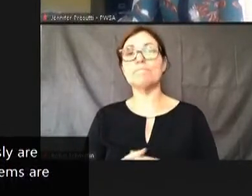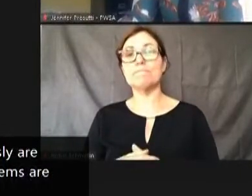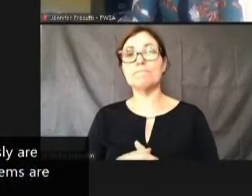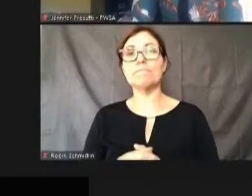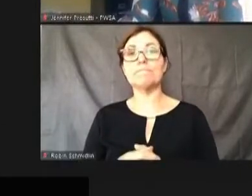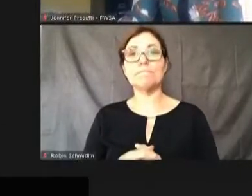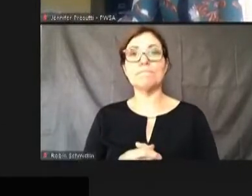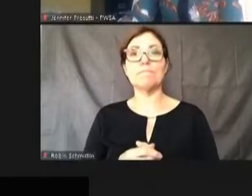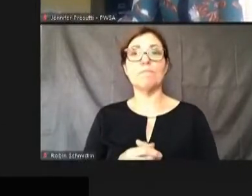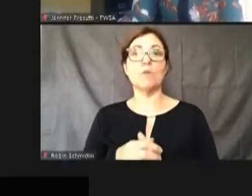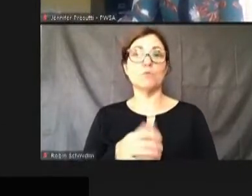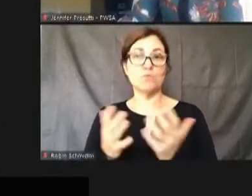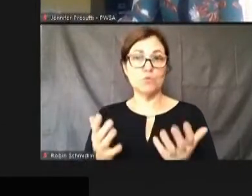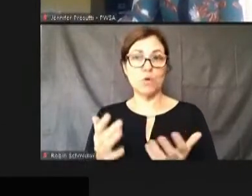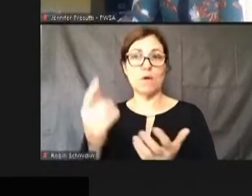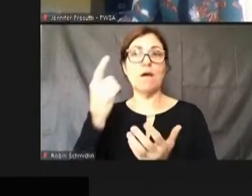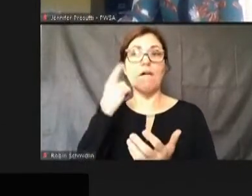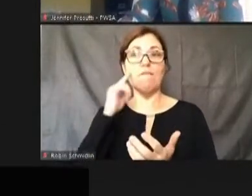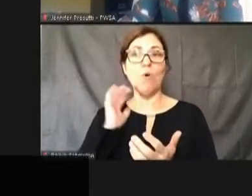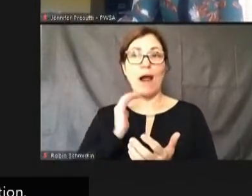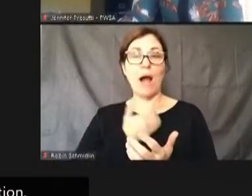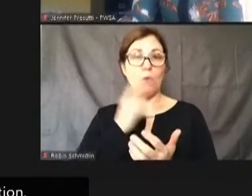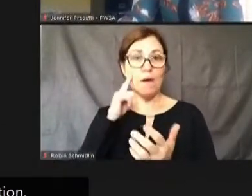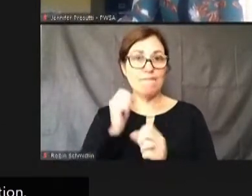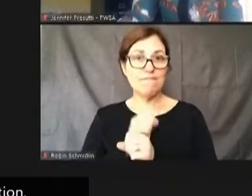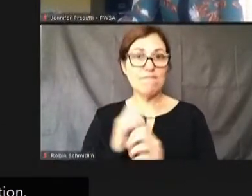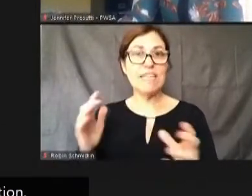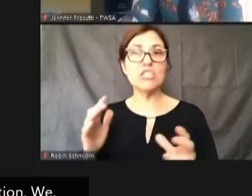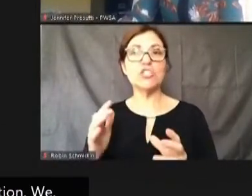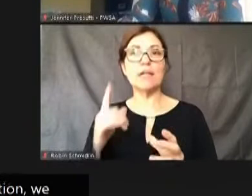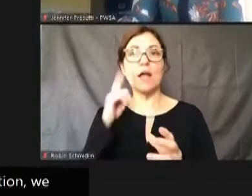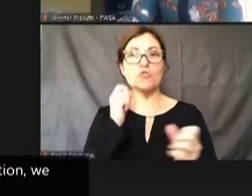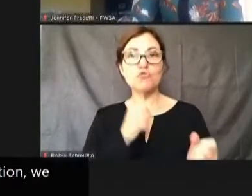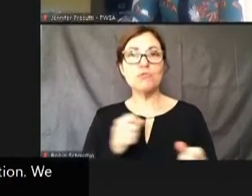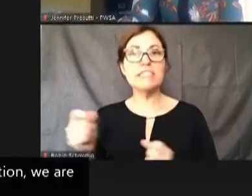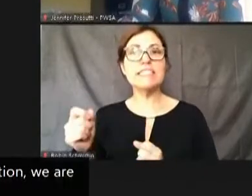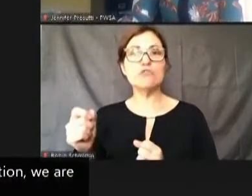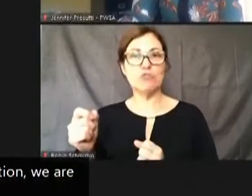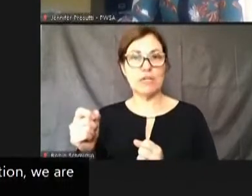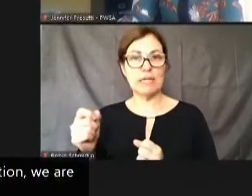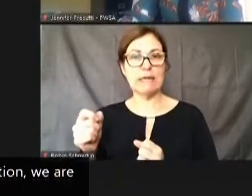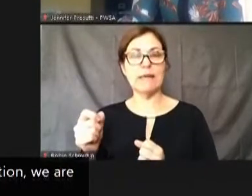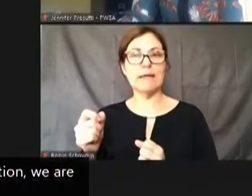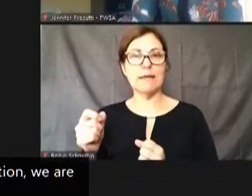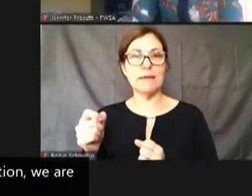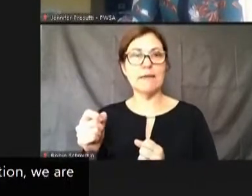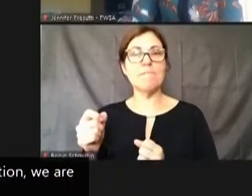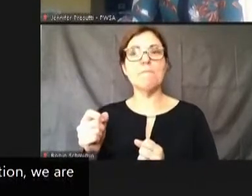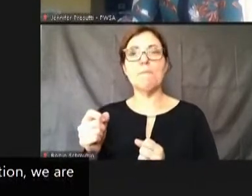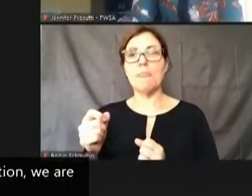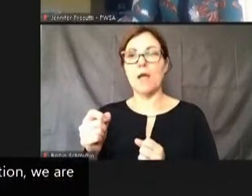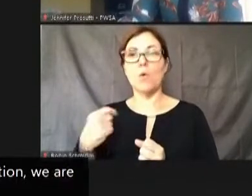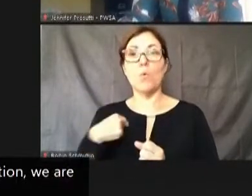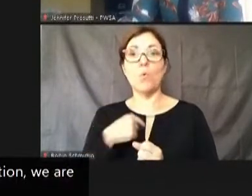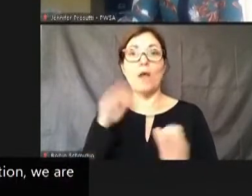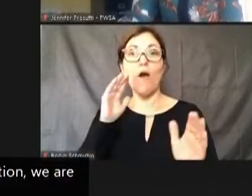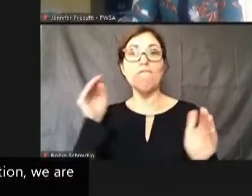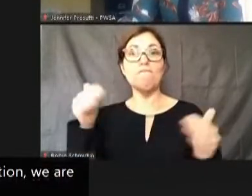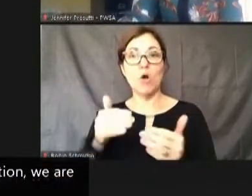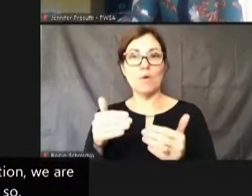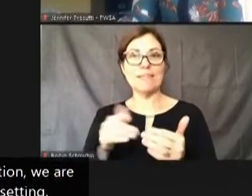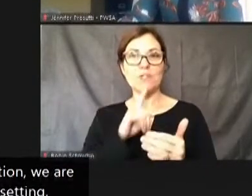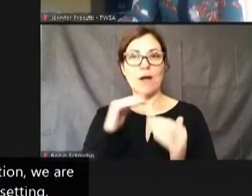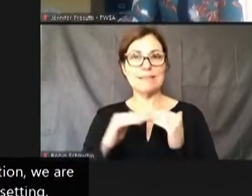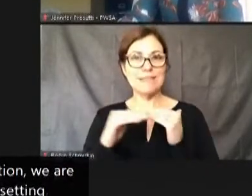So in terms of our vision and strategic direction, we are focused on stabilizing the organization and